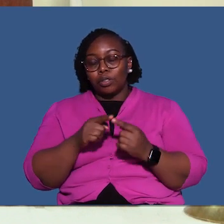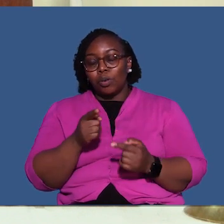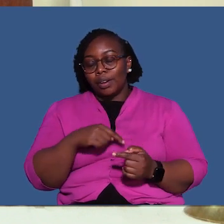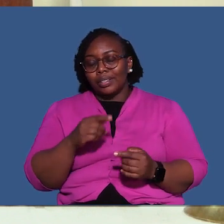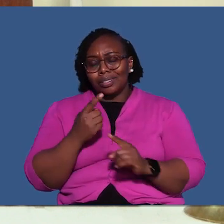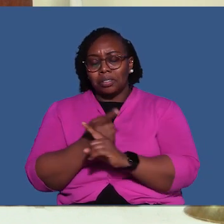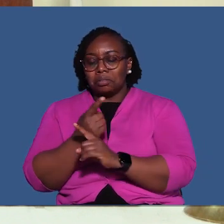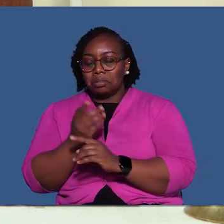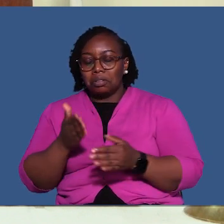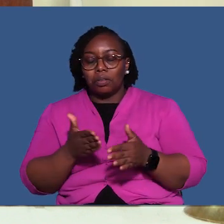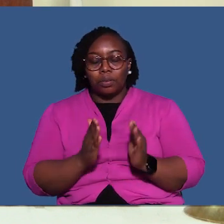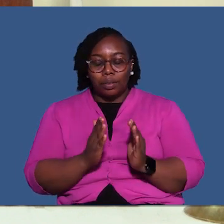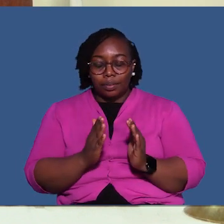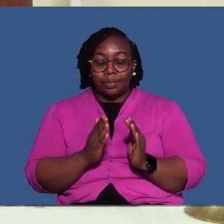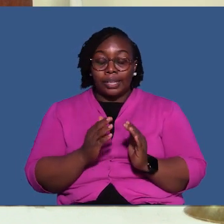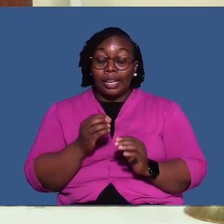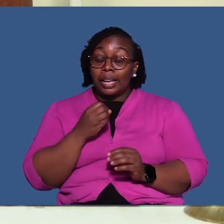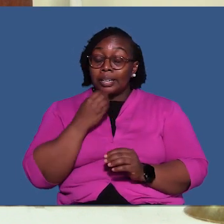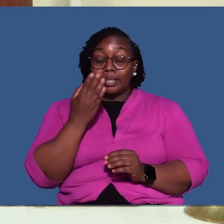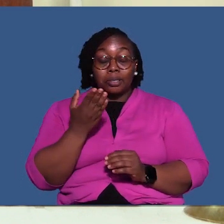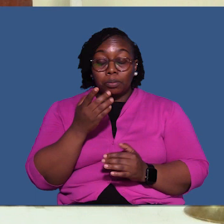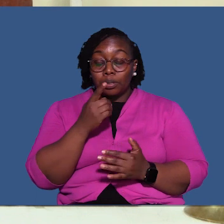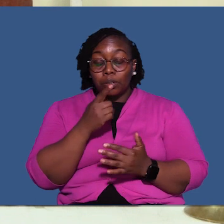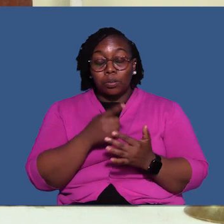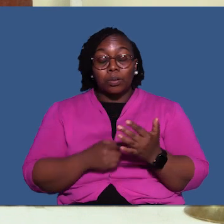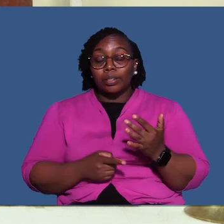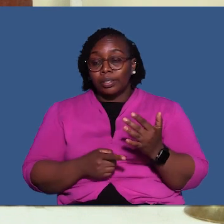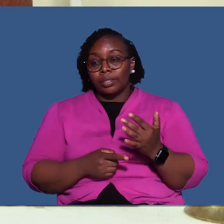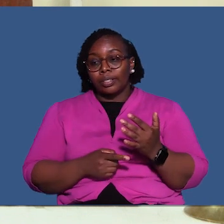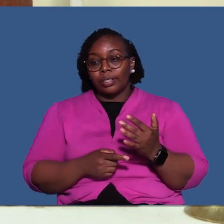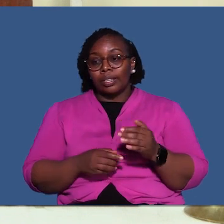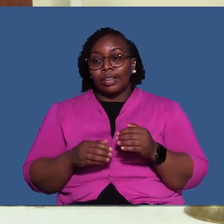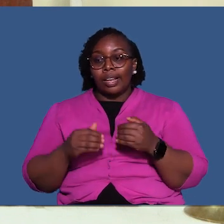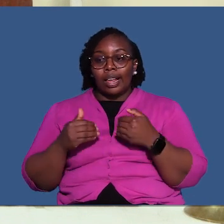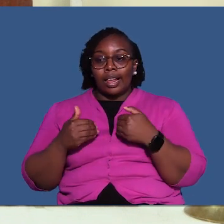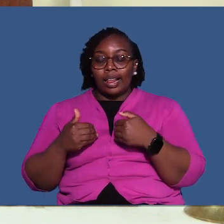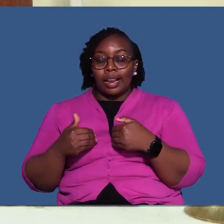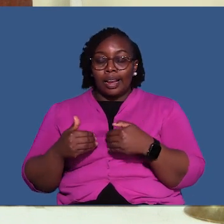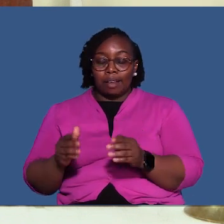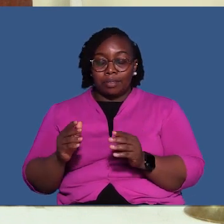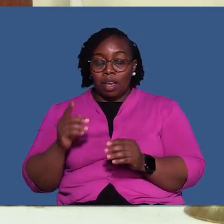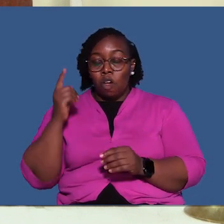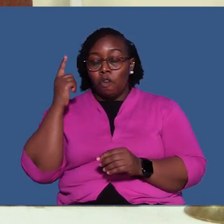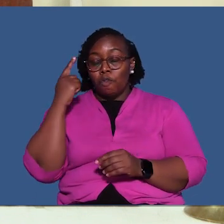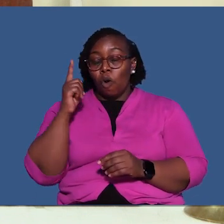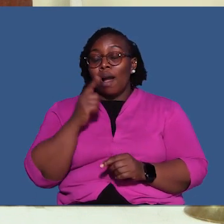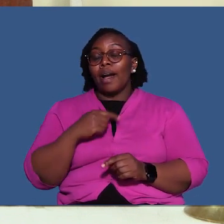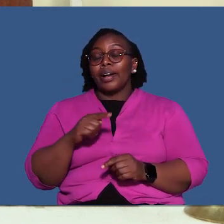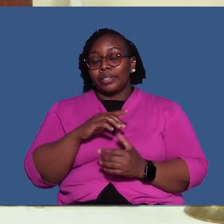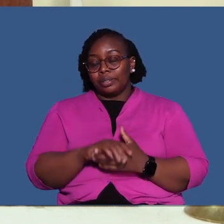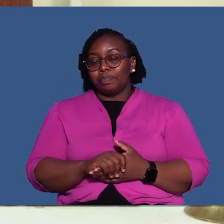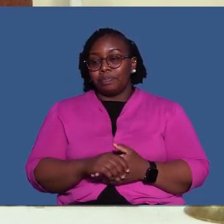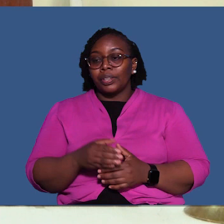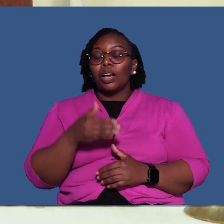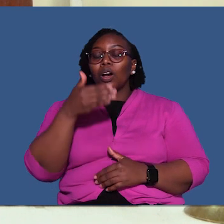ways, the response is left up to us. And so God desires